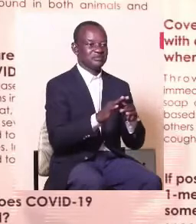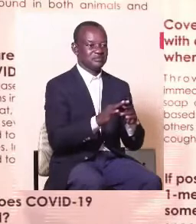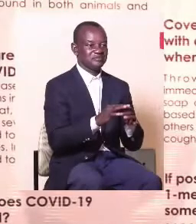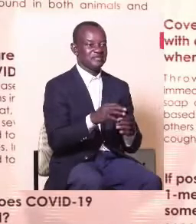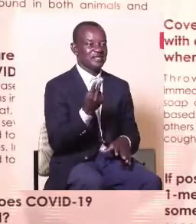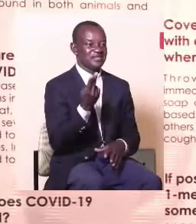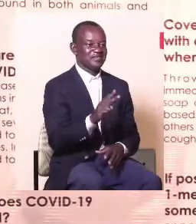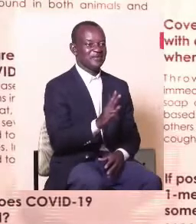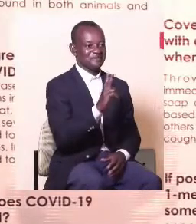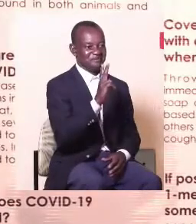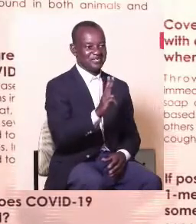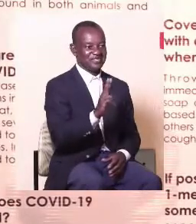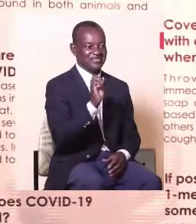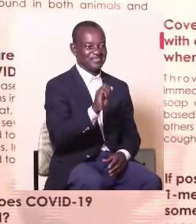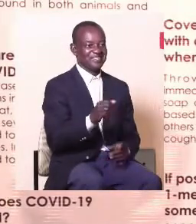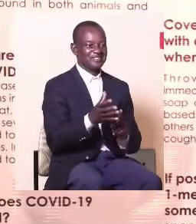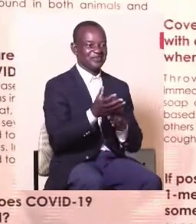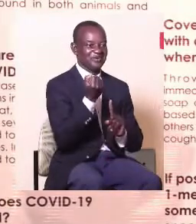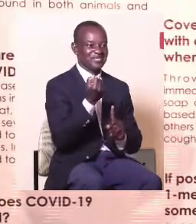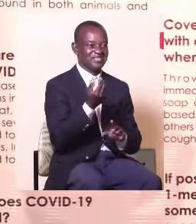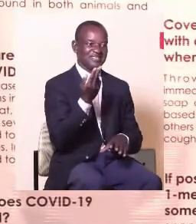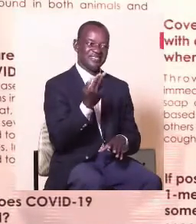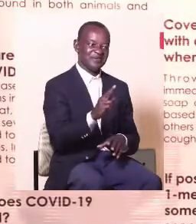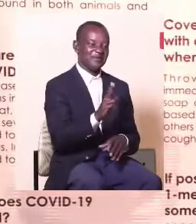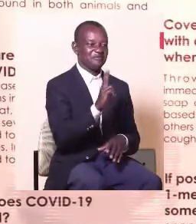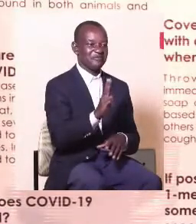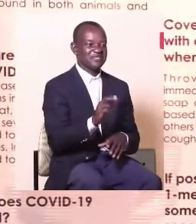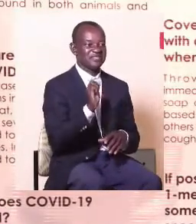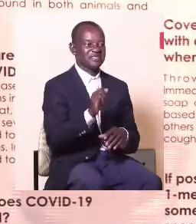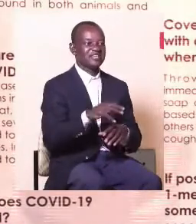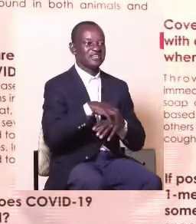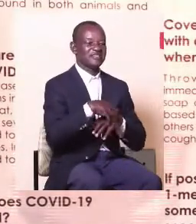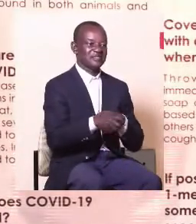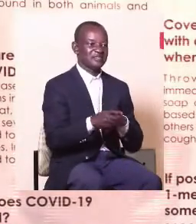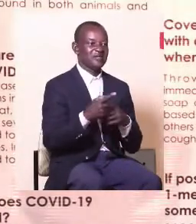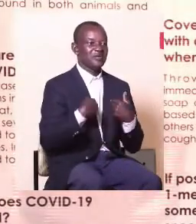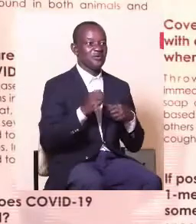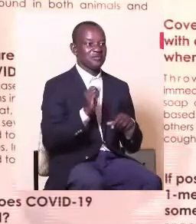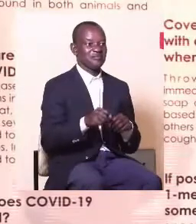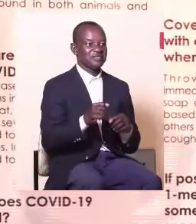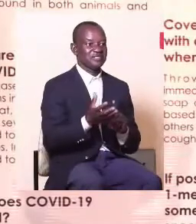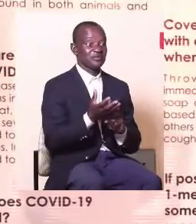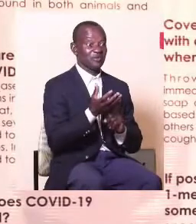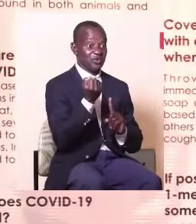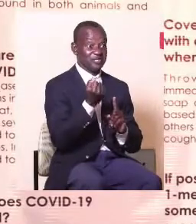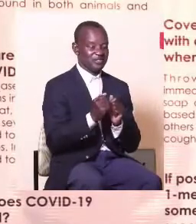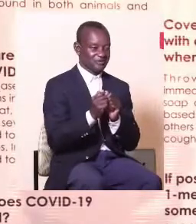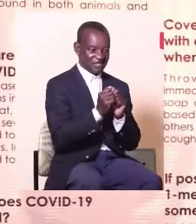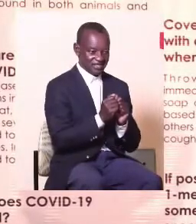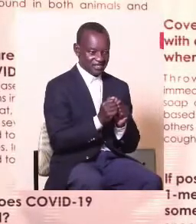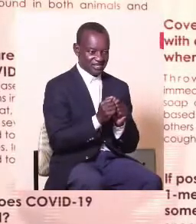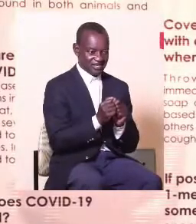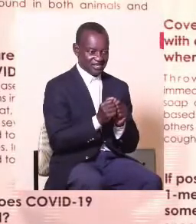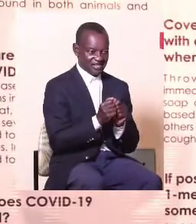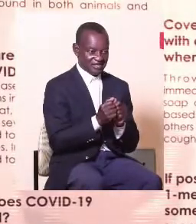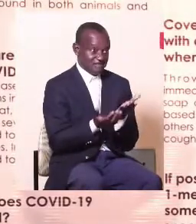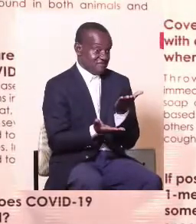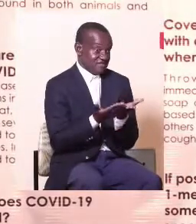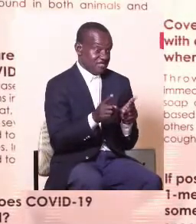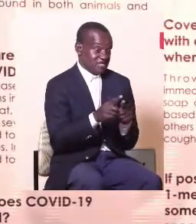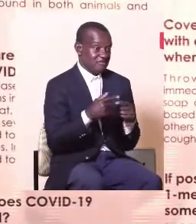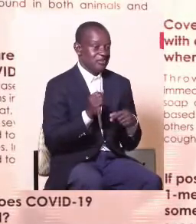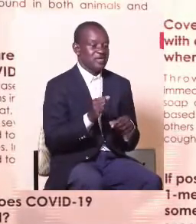are going to win together, we are going to lose together. And let us help our people, particularly those